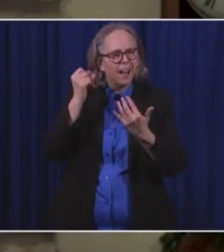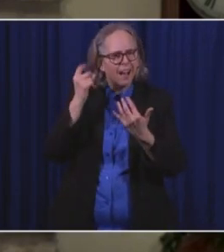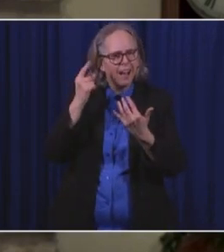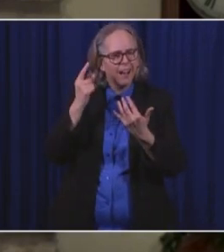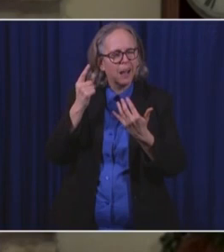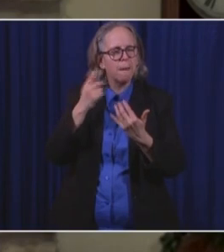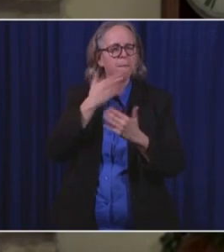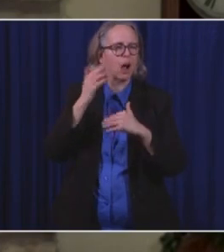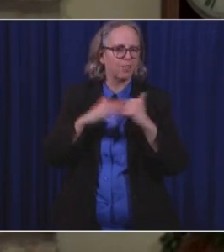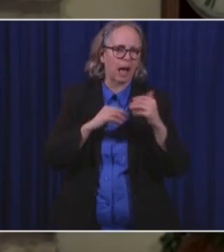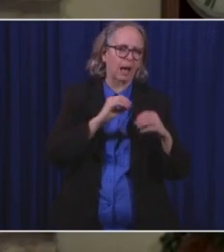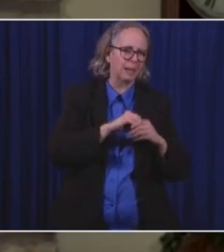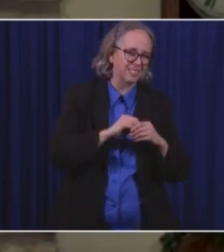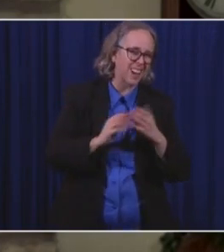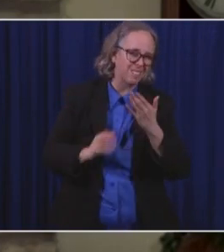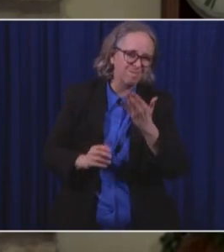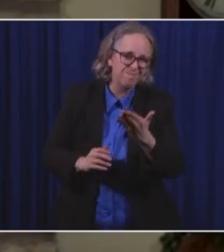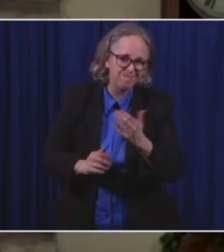it inside.